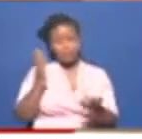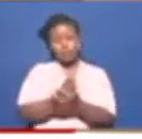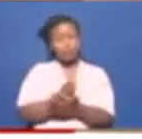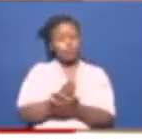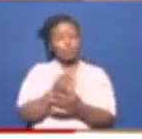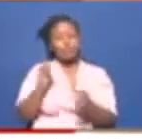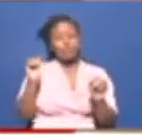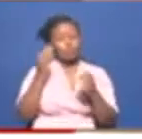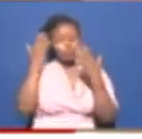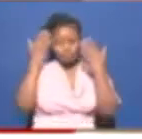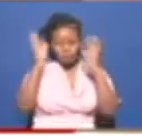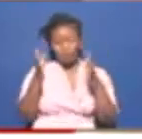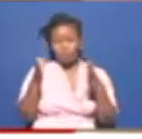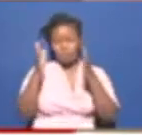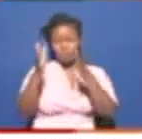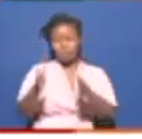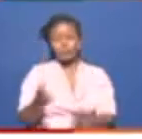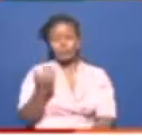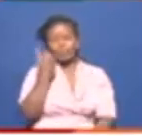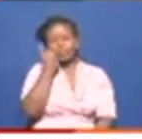fistula. Yeah. Yeah.